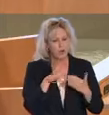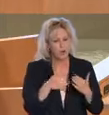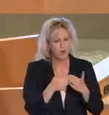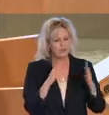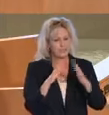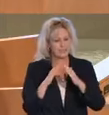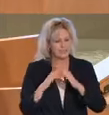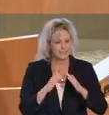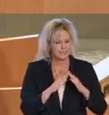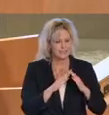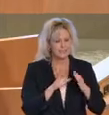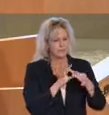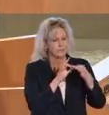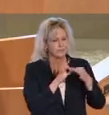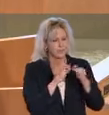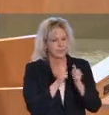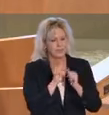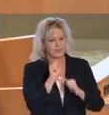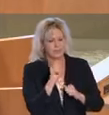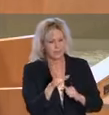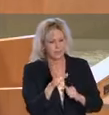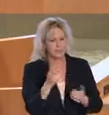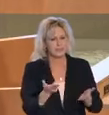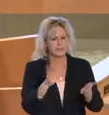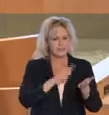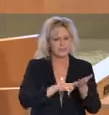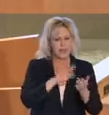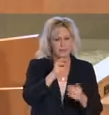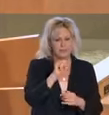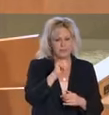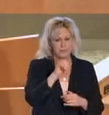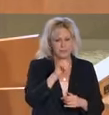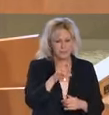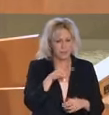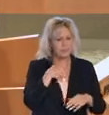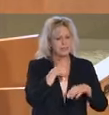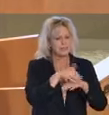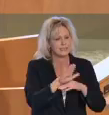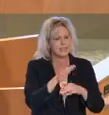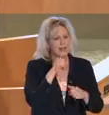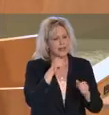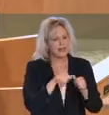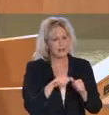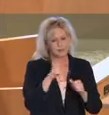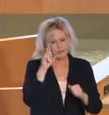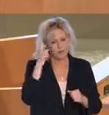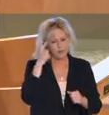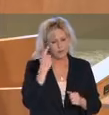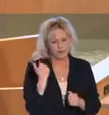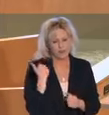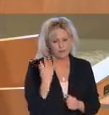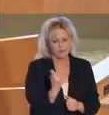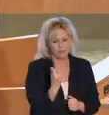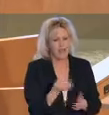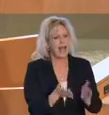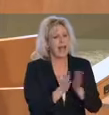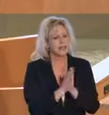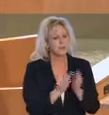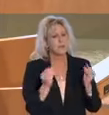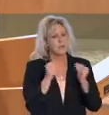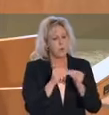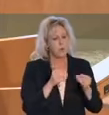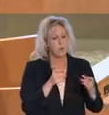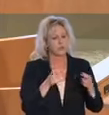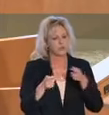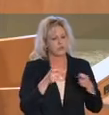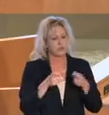cities united with the county of San Bernardino, signed by the mayors. We sent a letter to the governor last Friday requesting to have more local